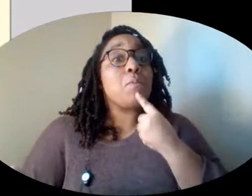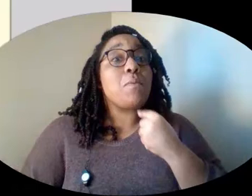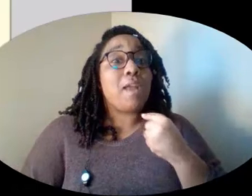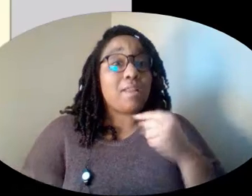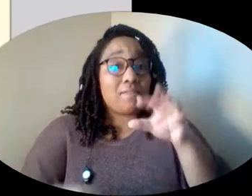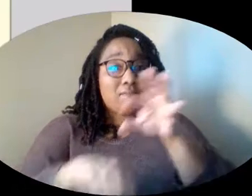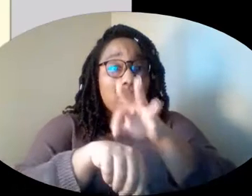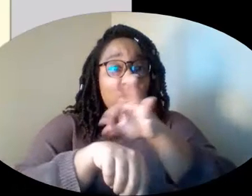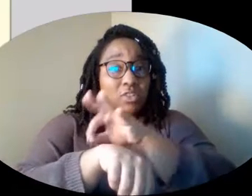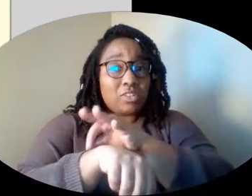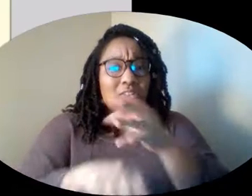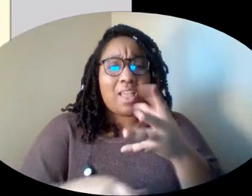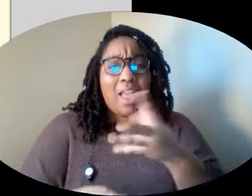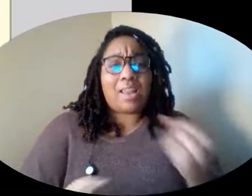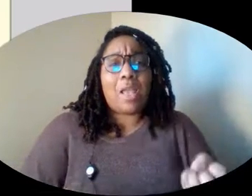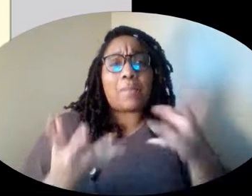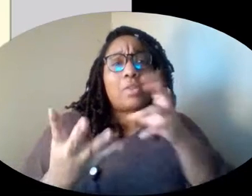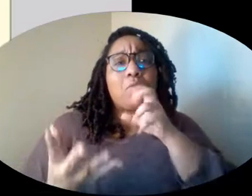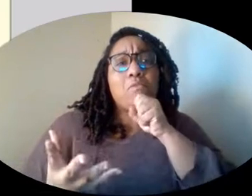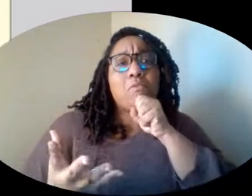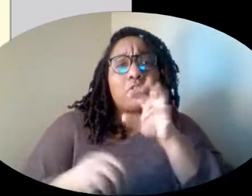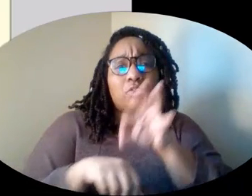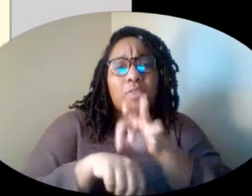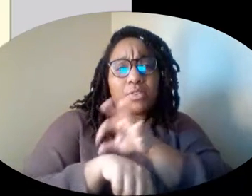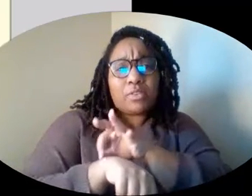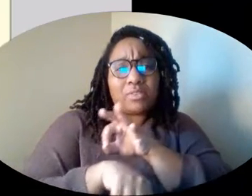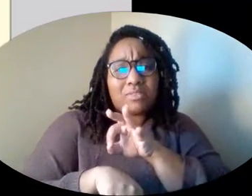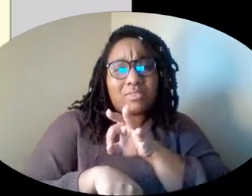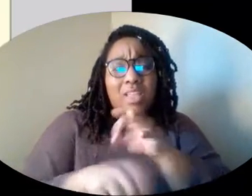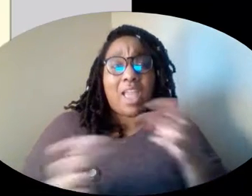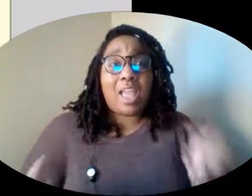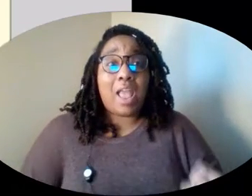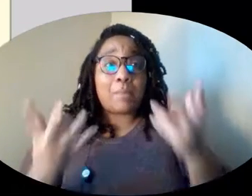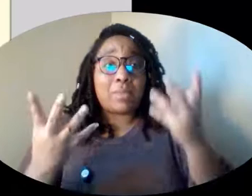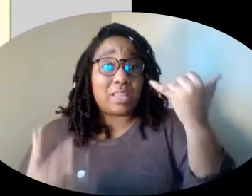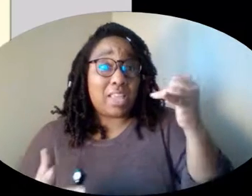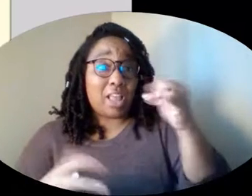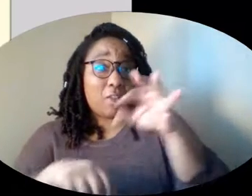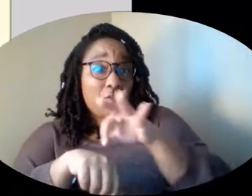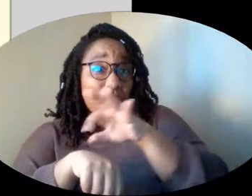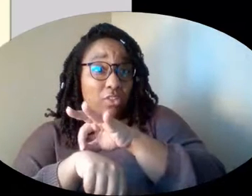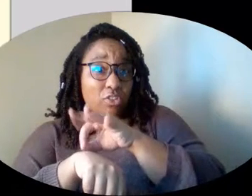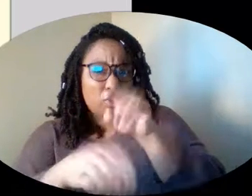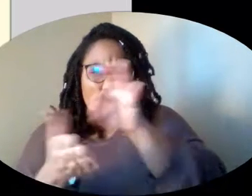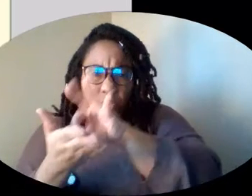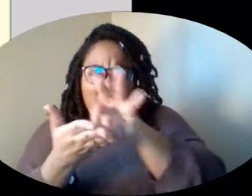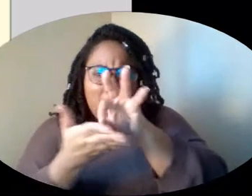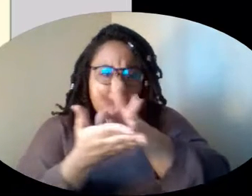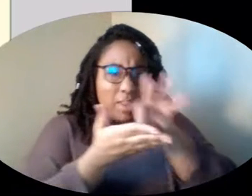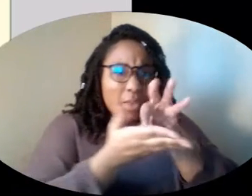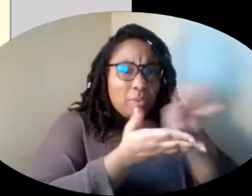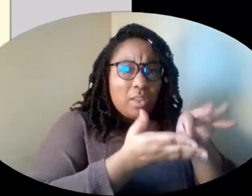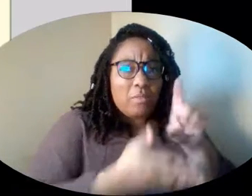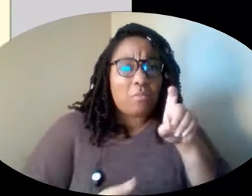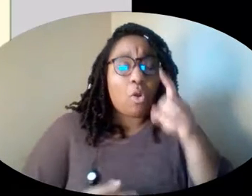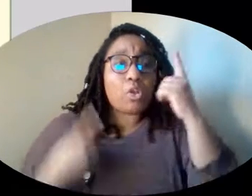were? And how many orange feathers there were, and how many yellow feathers there were, or maybe you're even